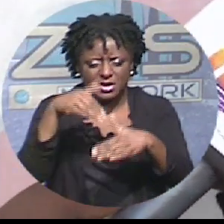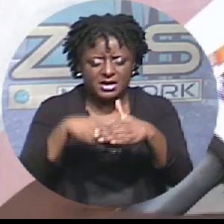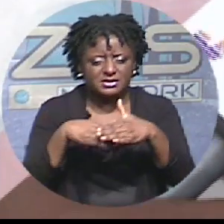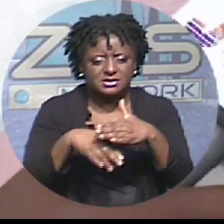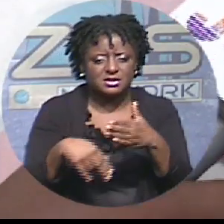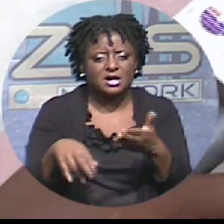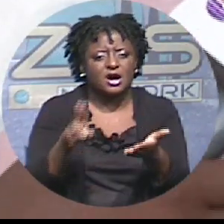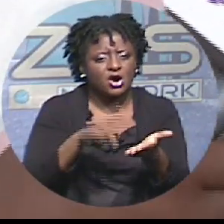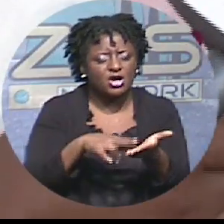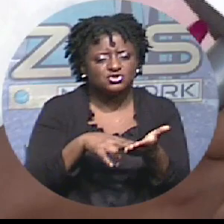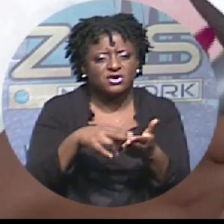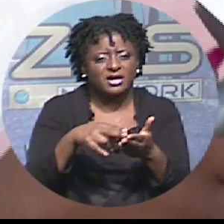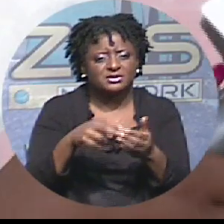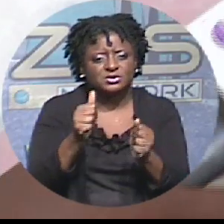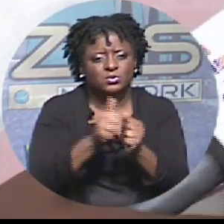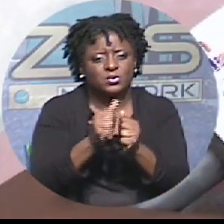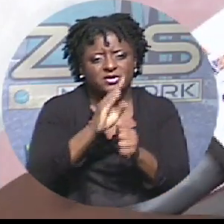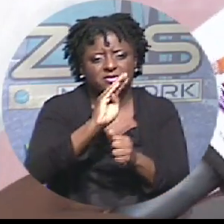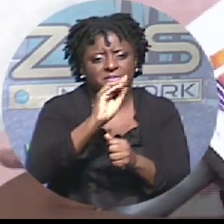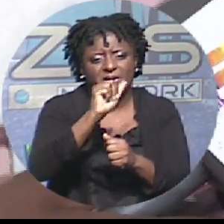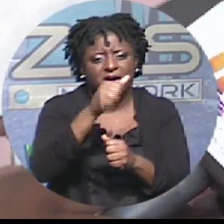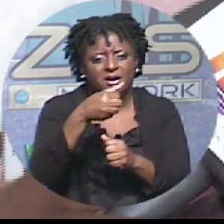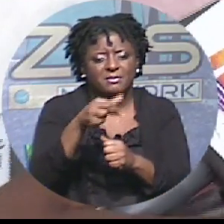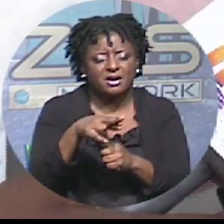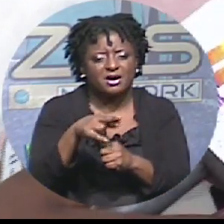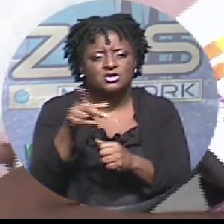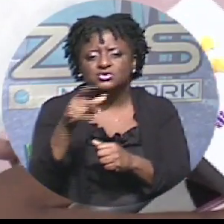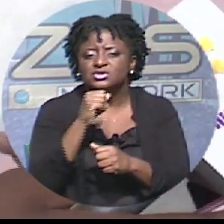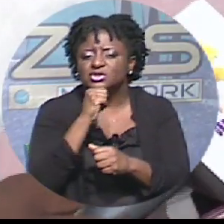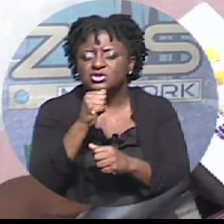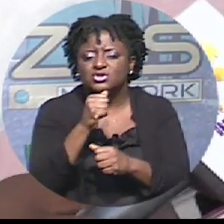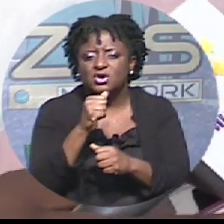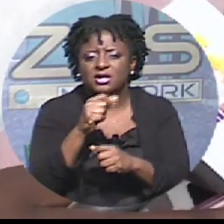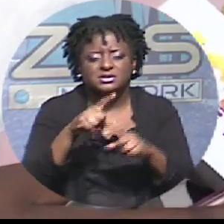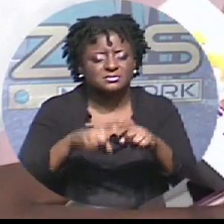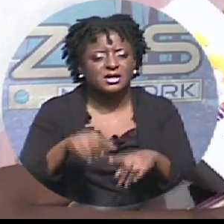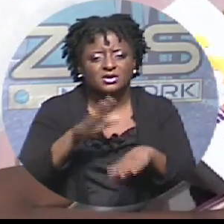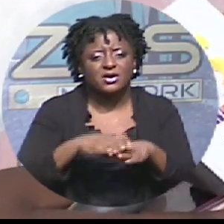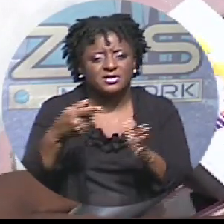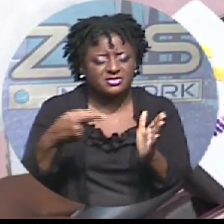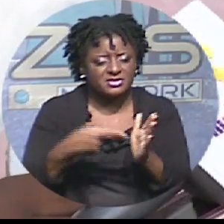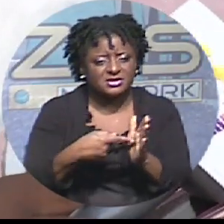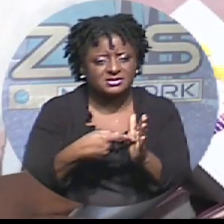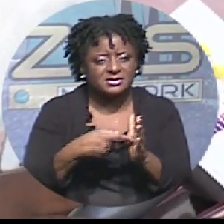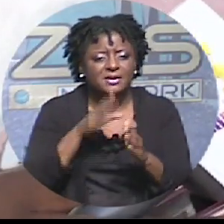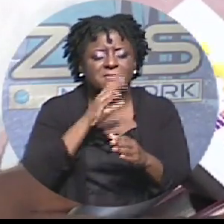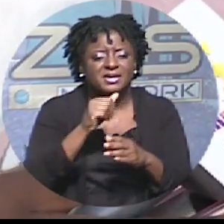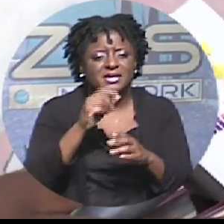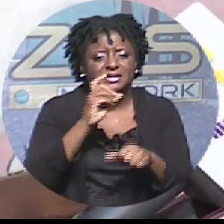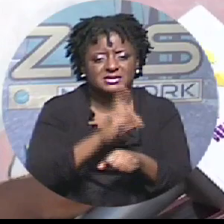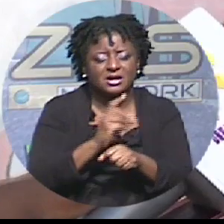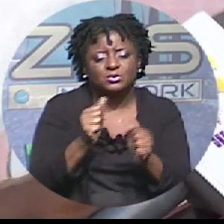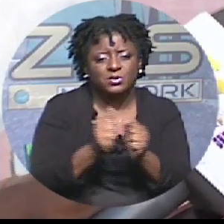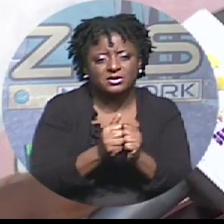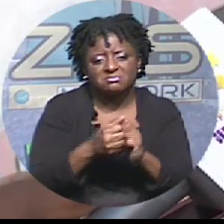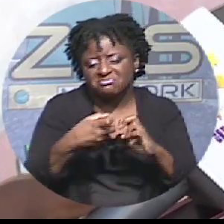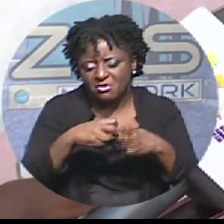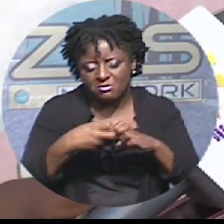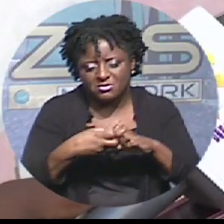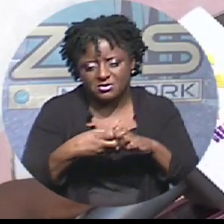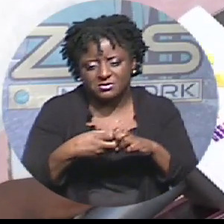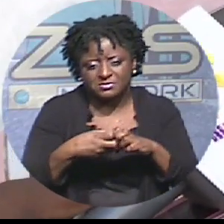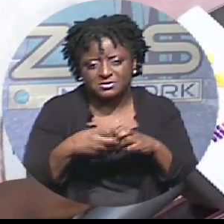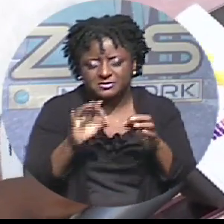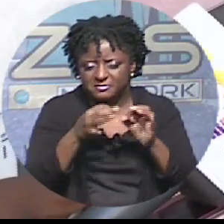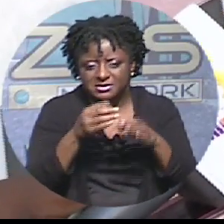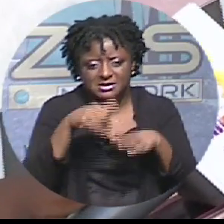Baha Mar, you didn't bargain, you didn't count on, as the court said, on this being dealt with if there was a dispute in another country. You expected that it